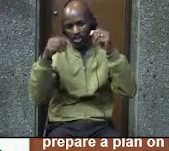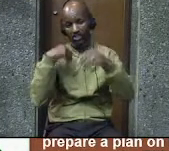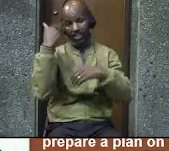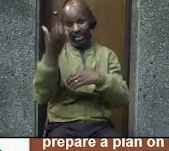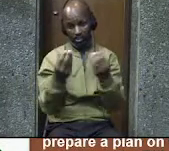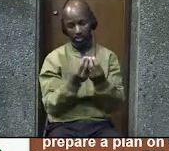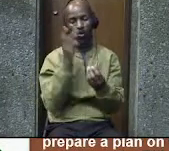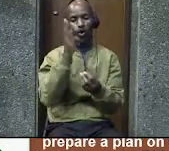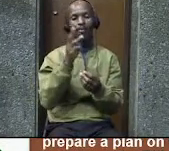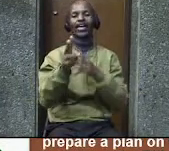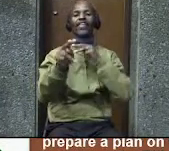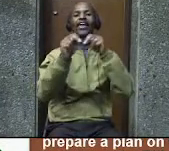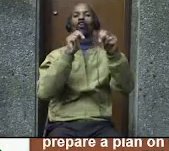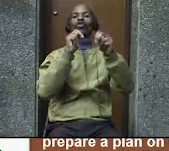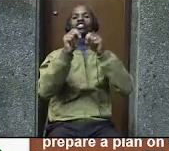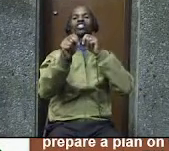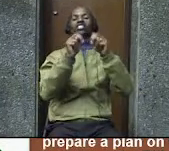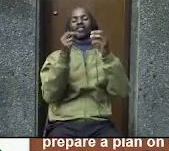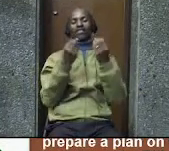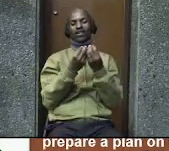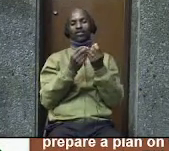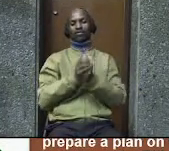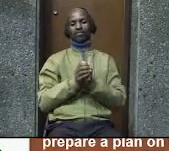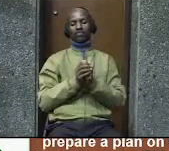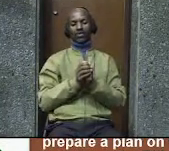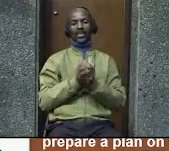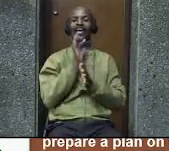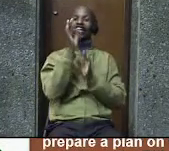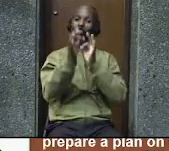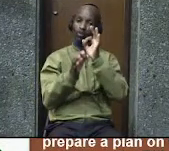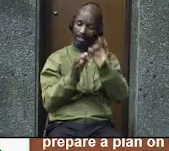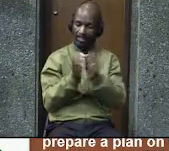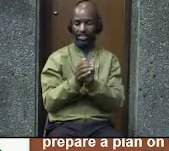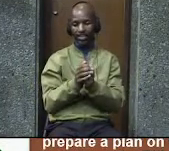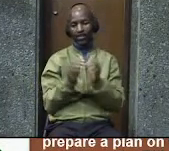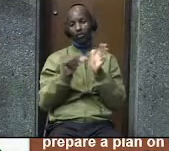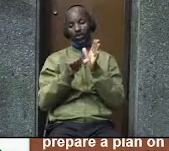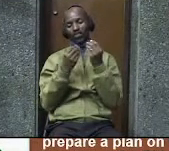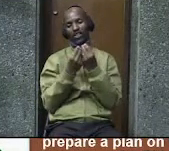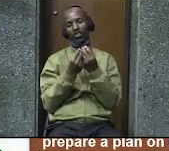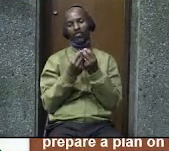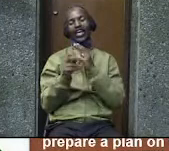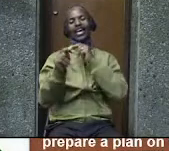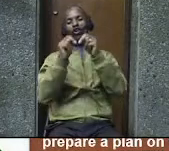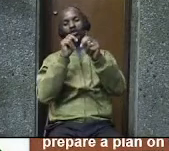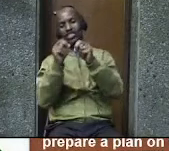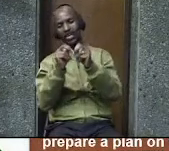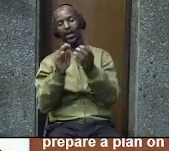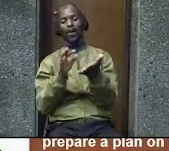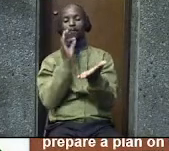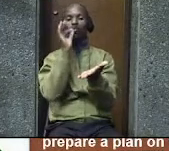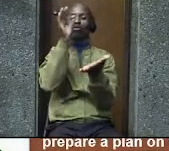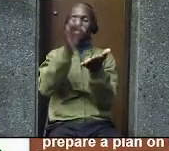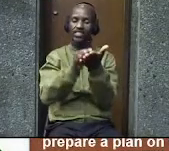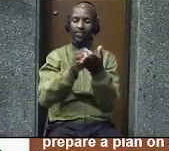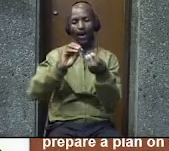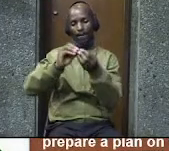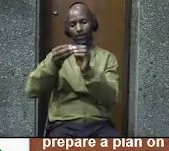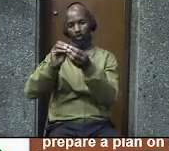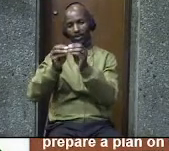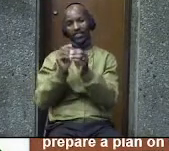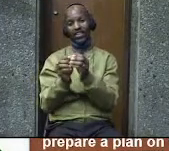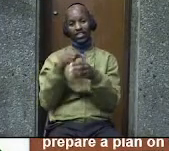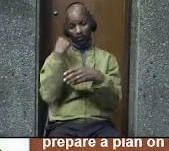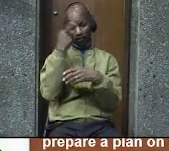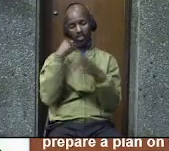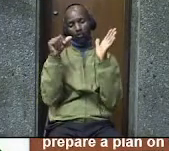part would be the negotiating mandate, indicating the parameters for negotiating and proposed amendments. So this phase is